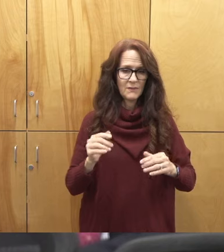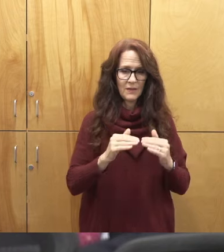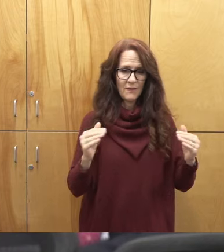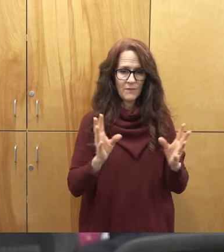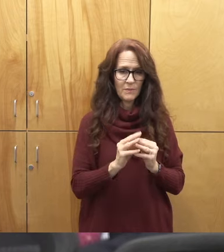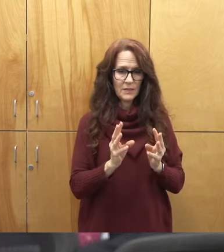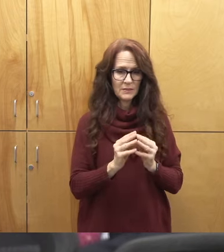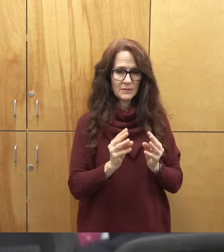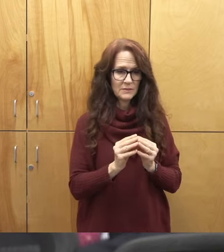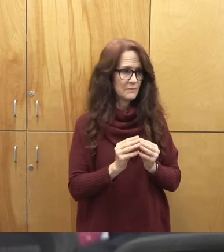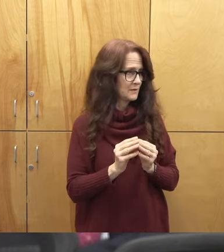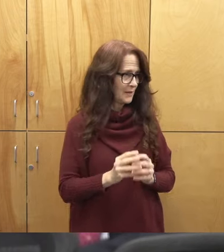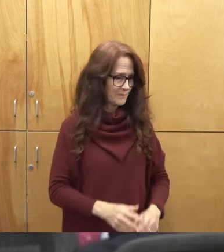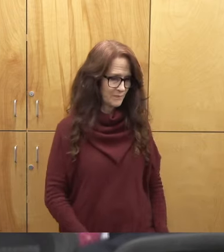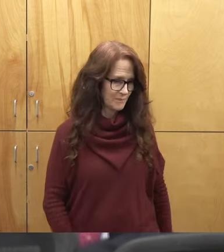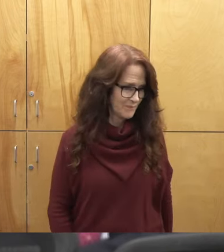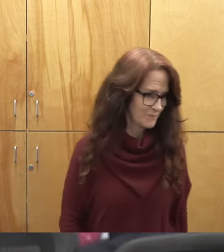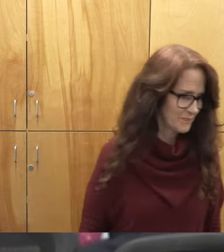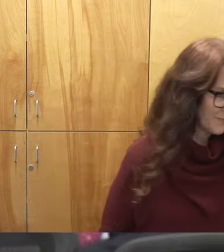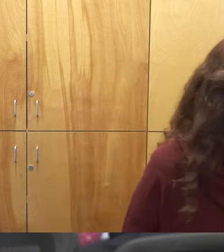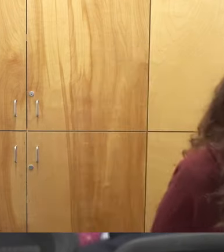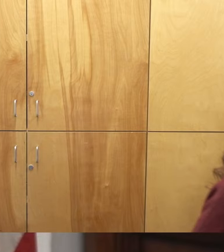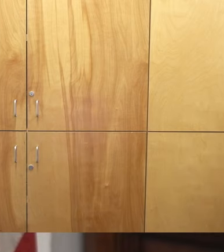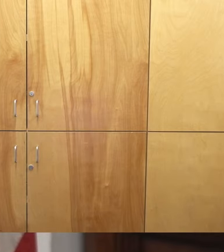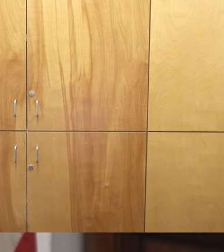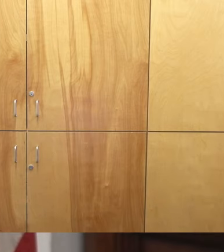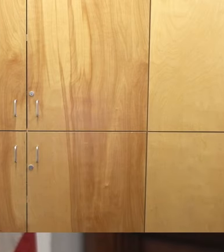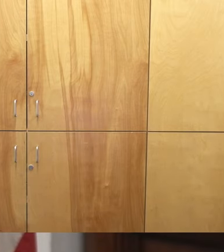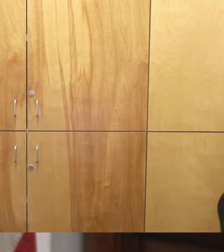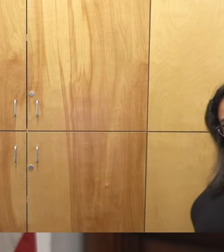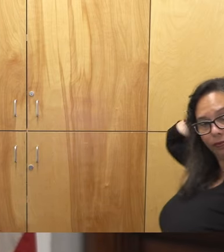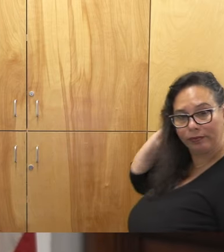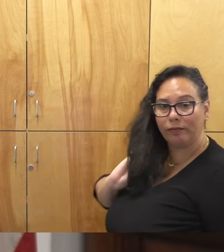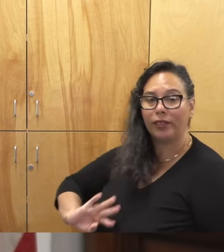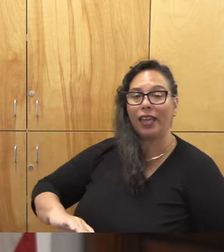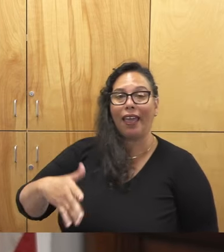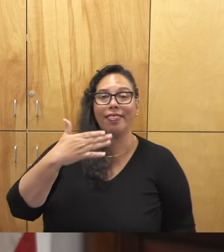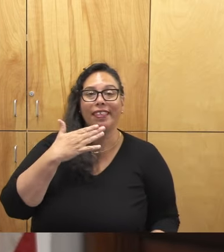meetings. Thank you. That was super helpful. So